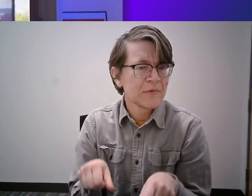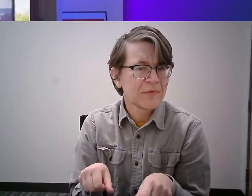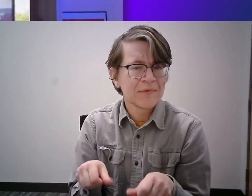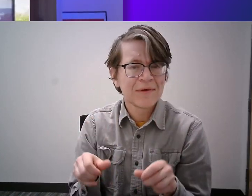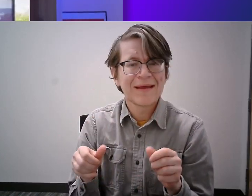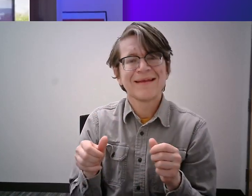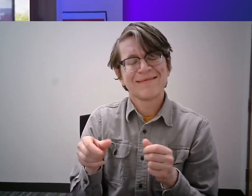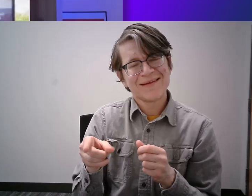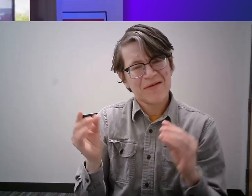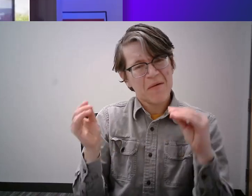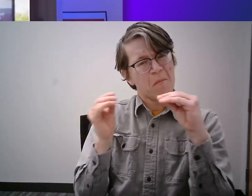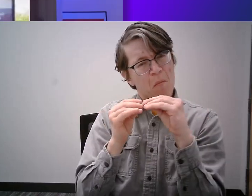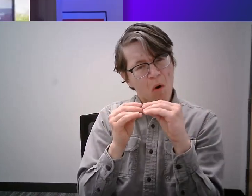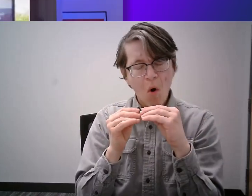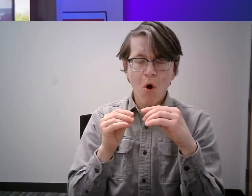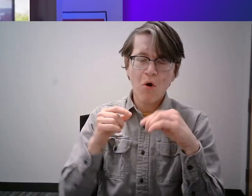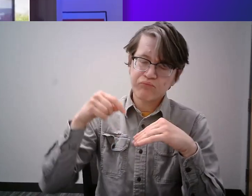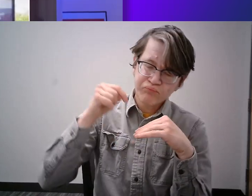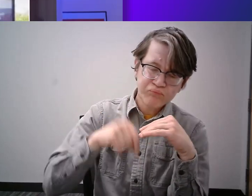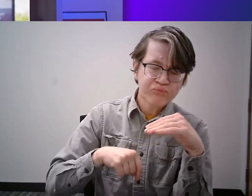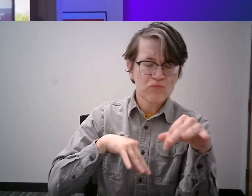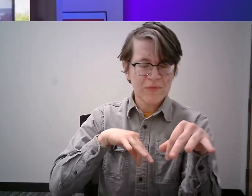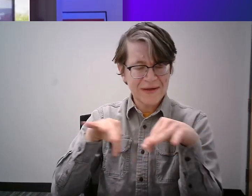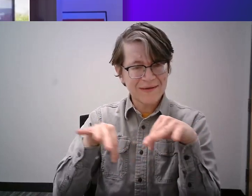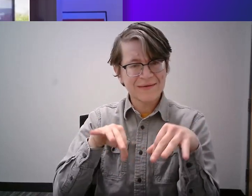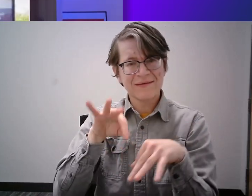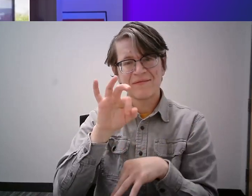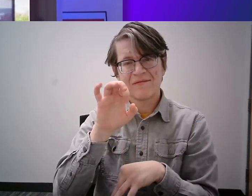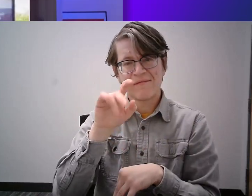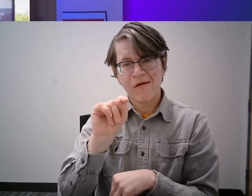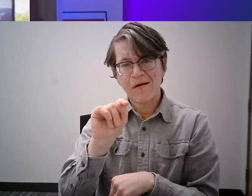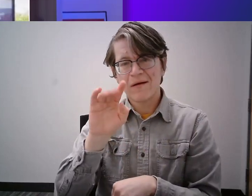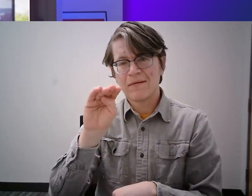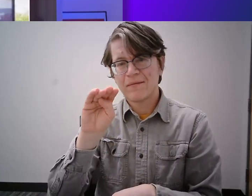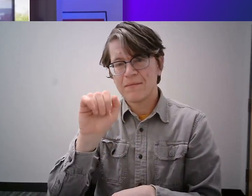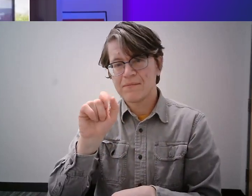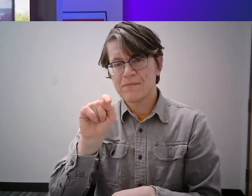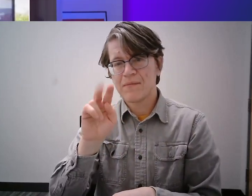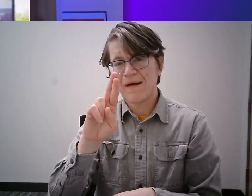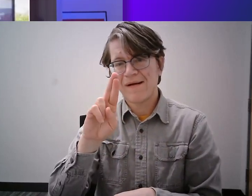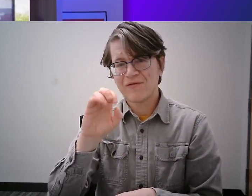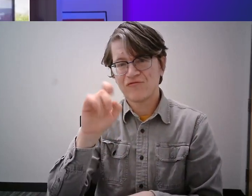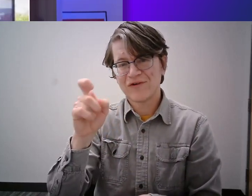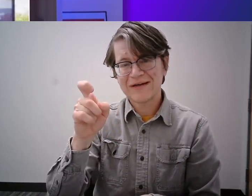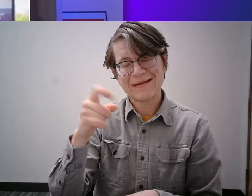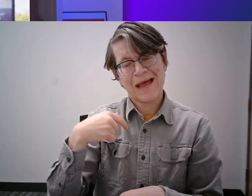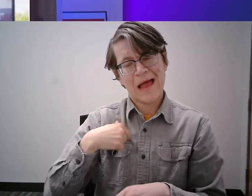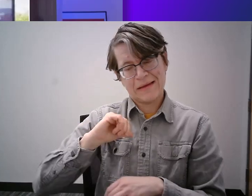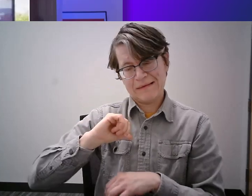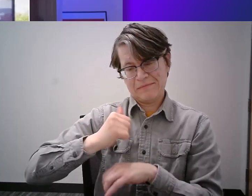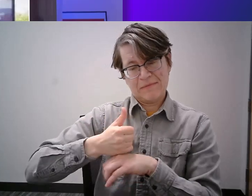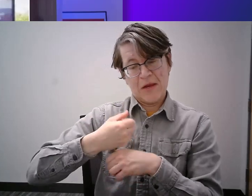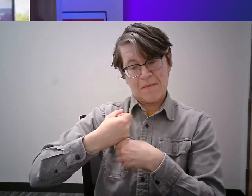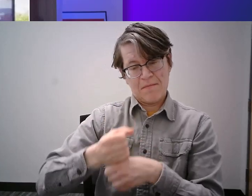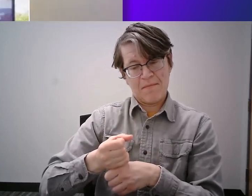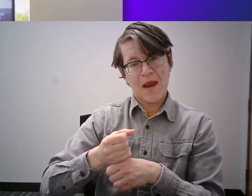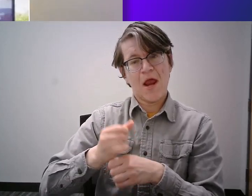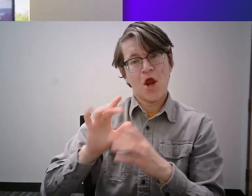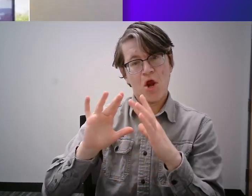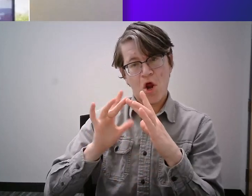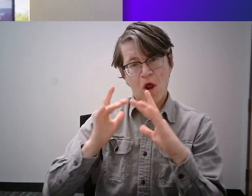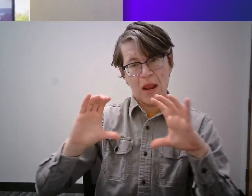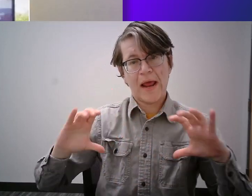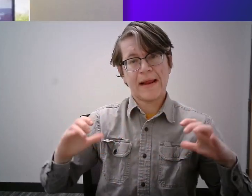font matrix and how you can apply it, and this is why I created an online course that focuses only on that.